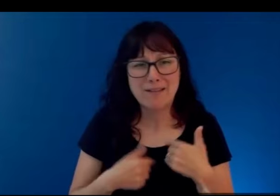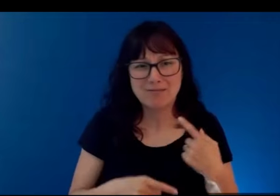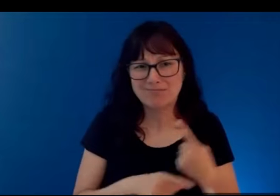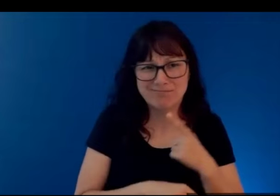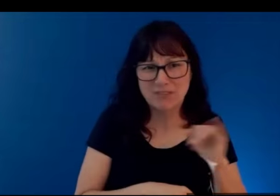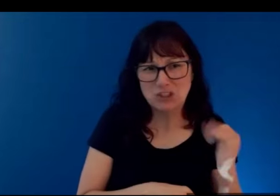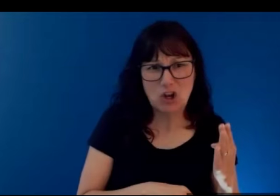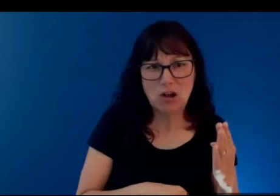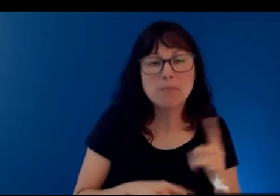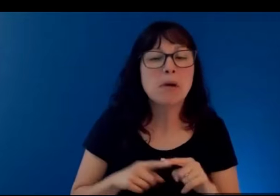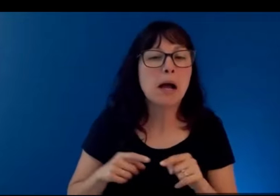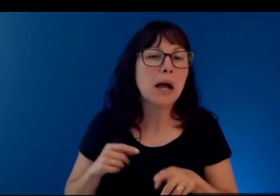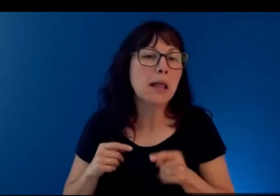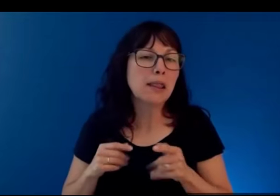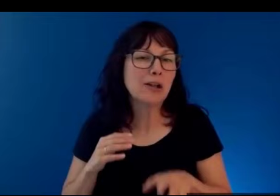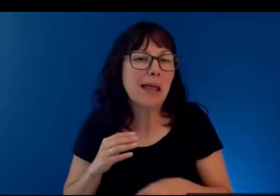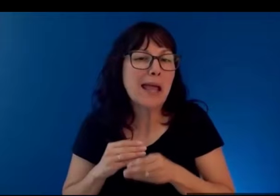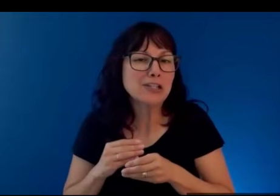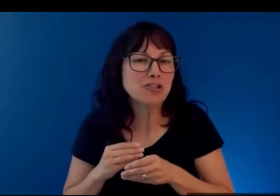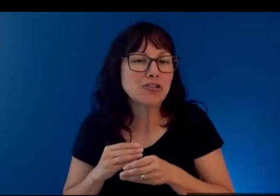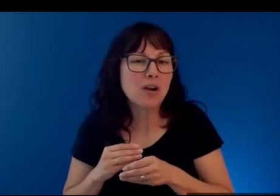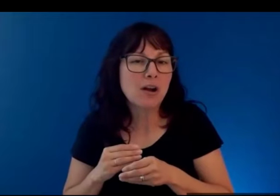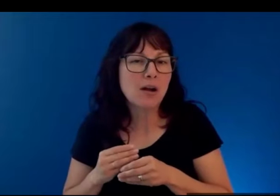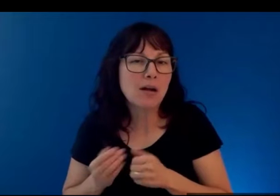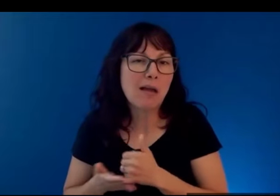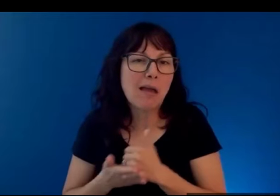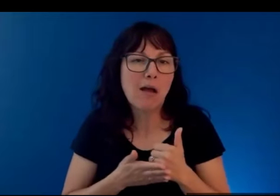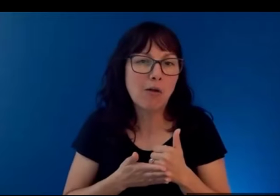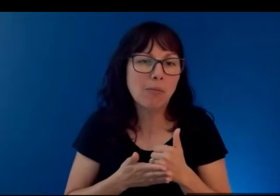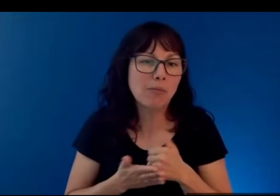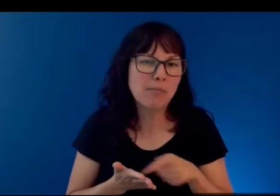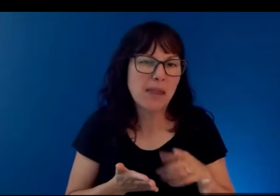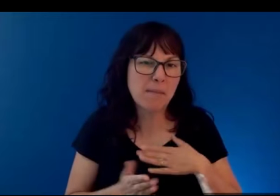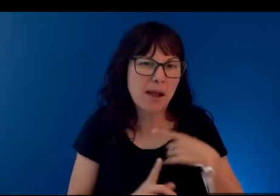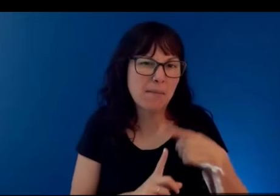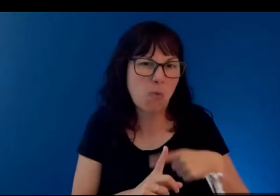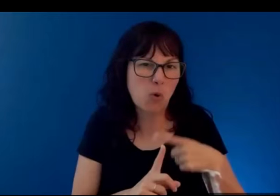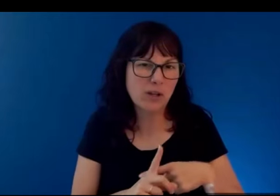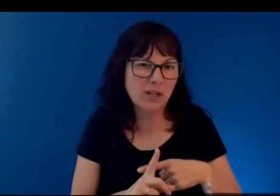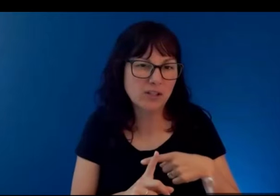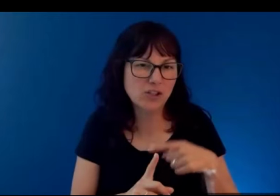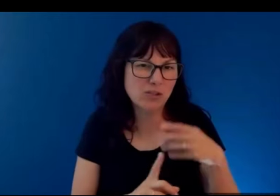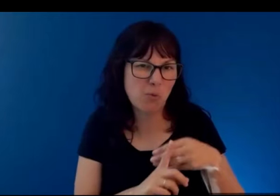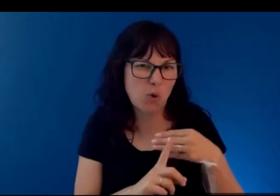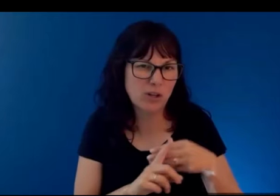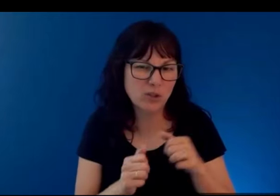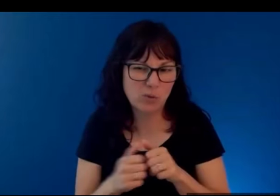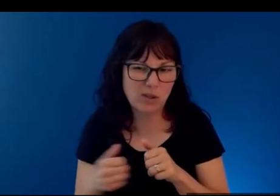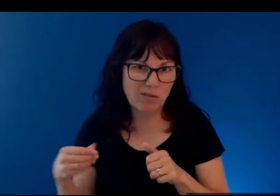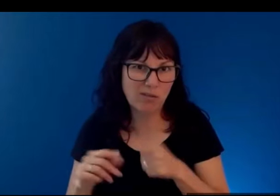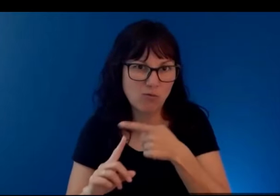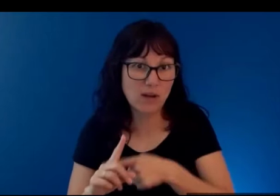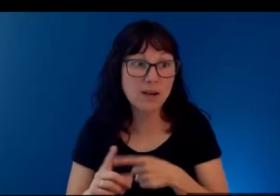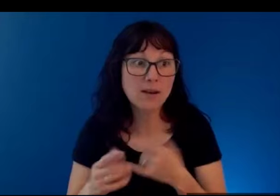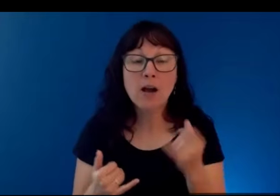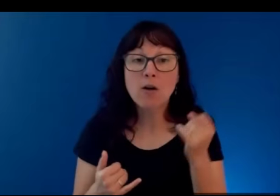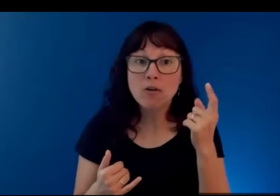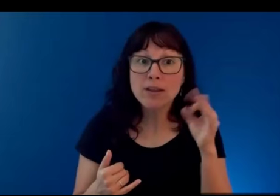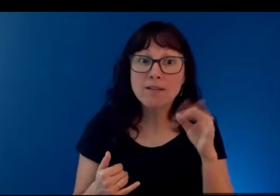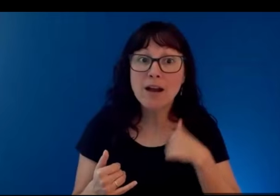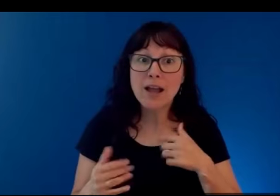just bringing in a little bit of extra income, helping pay my mortgage, right? But now, if I own an apartment building